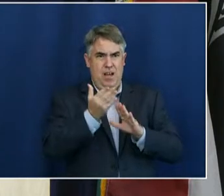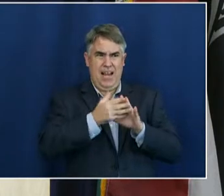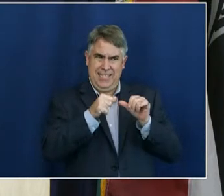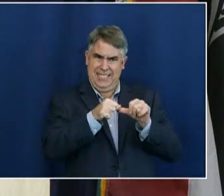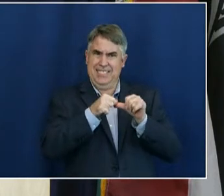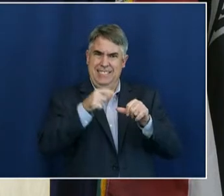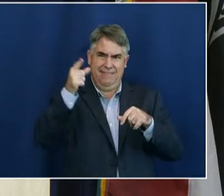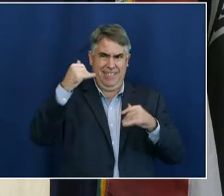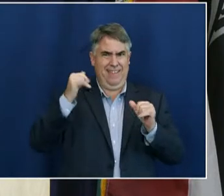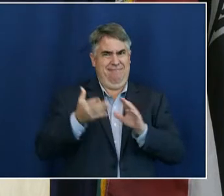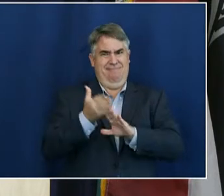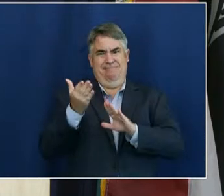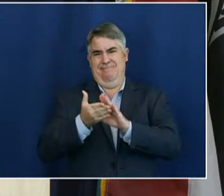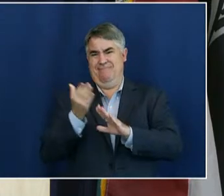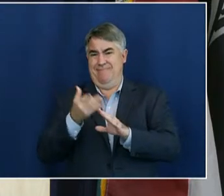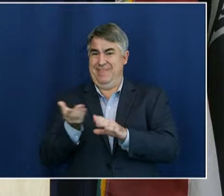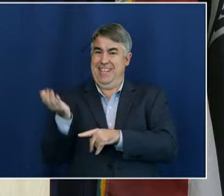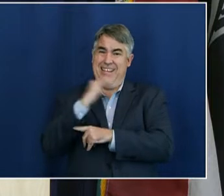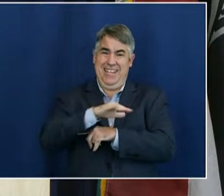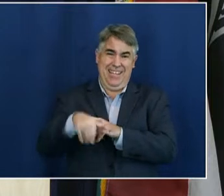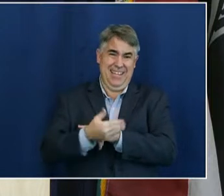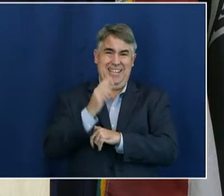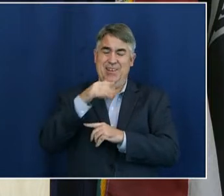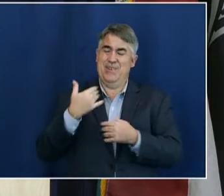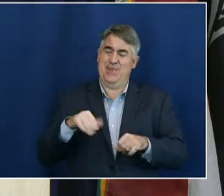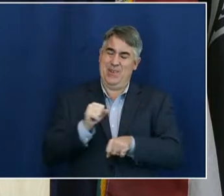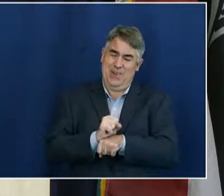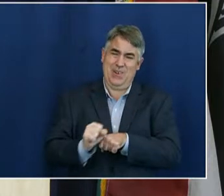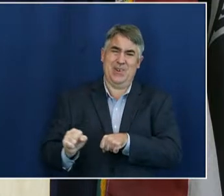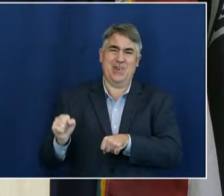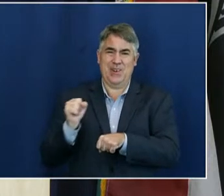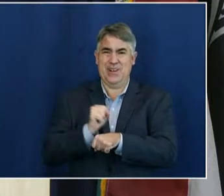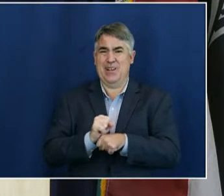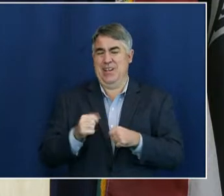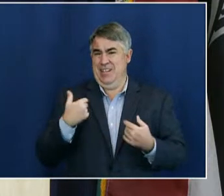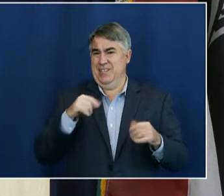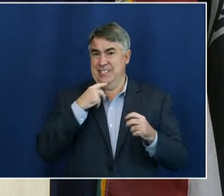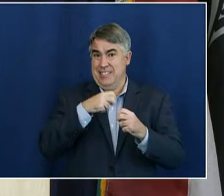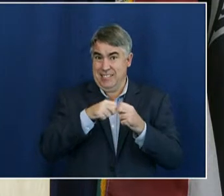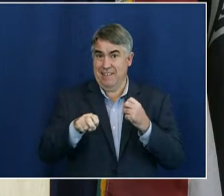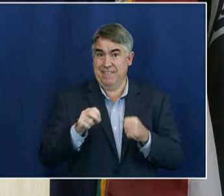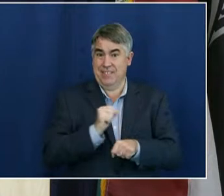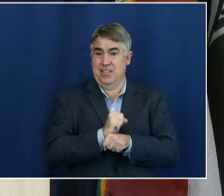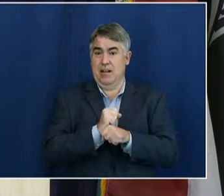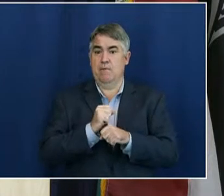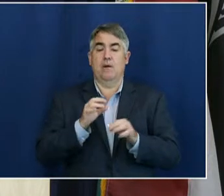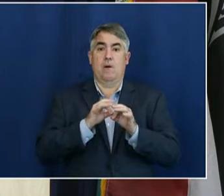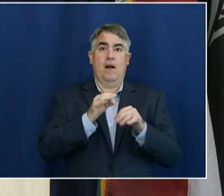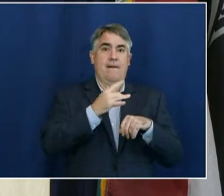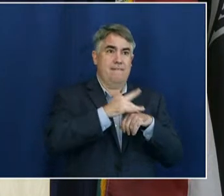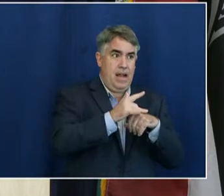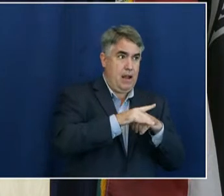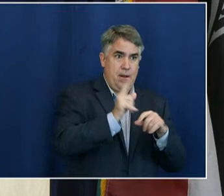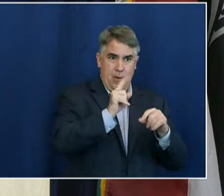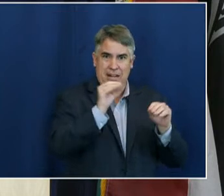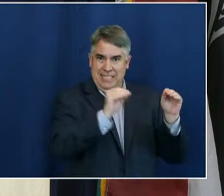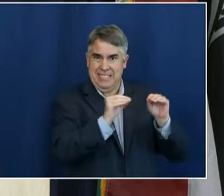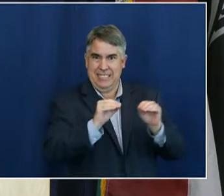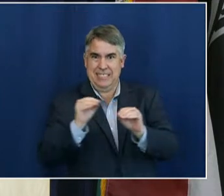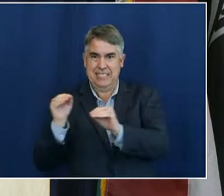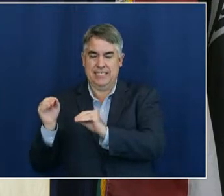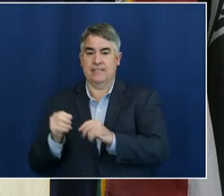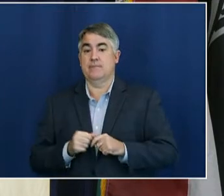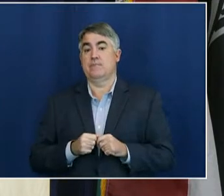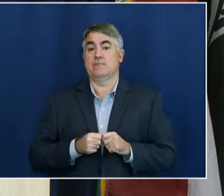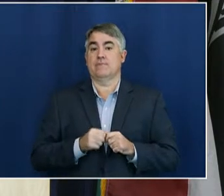is working around the clock and tirelessly to ramp up the availability and supply of what we're doing, and we will continue